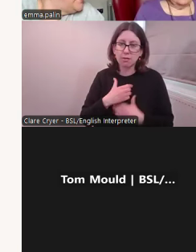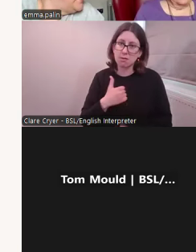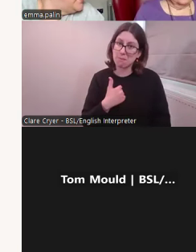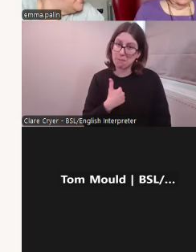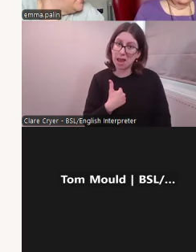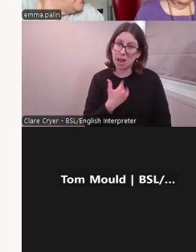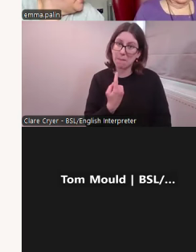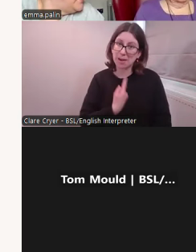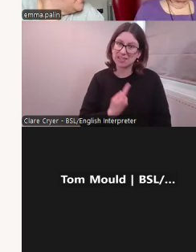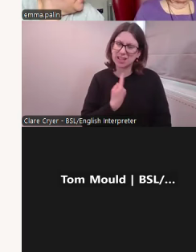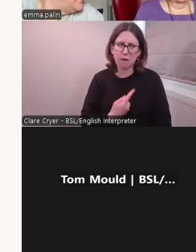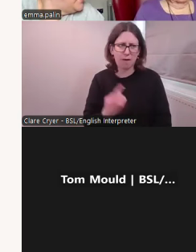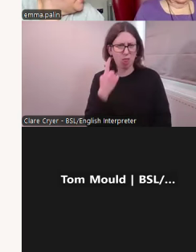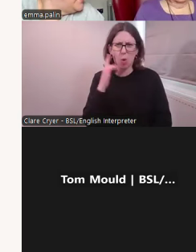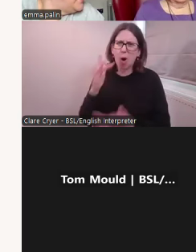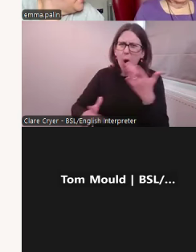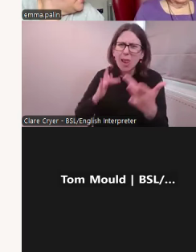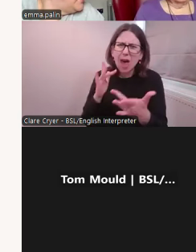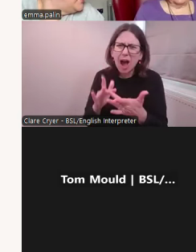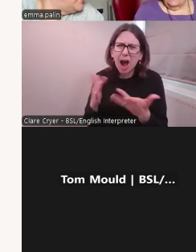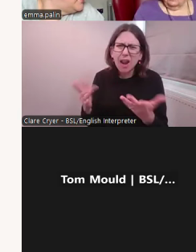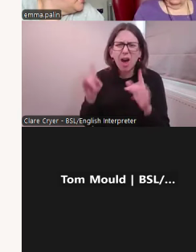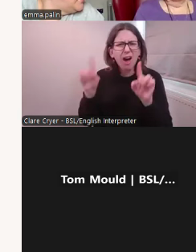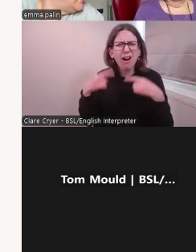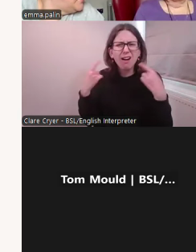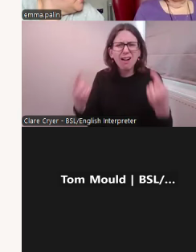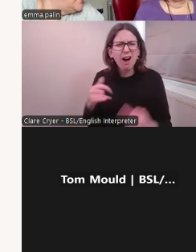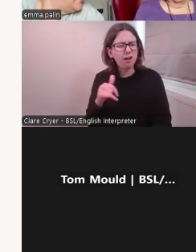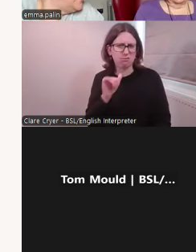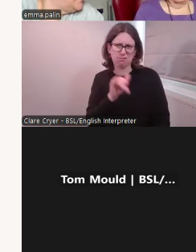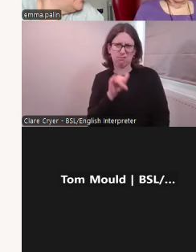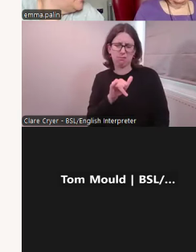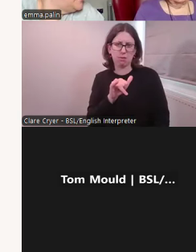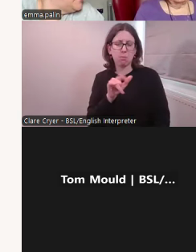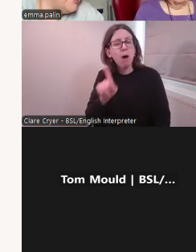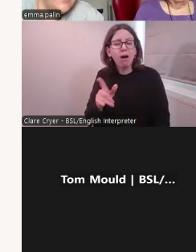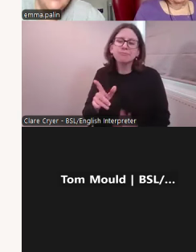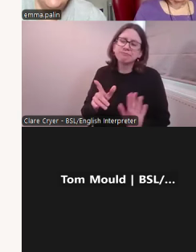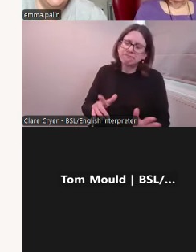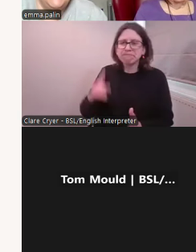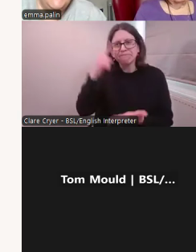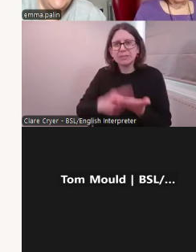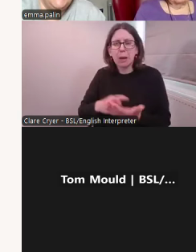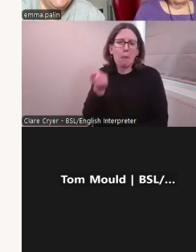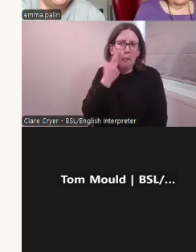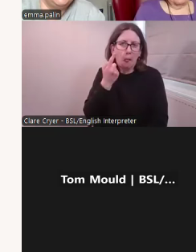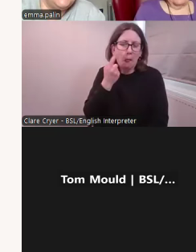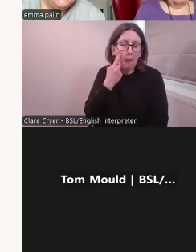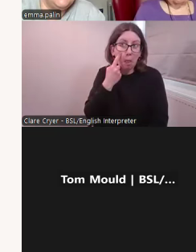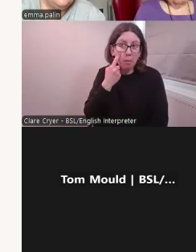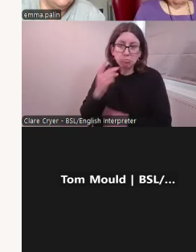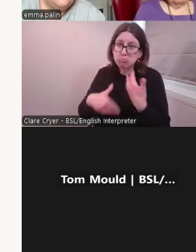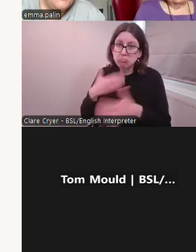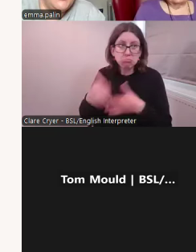really, because I thought I can't do it. I can't do it, but I'll have a go. Yeah. And I'm glad I did.